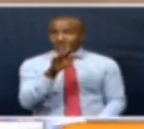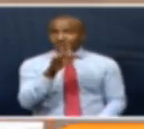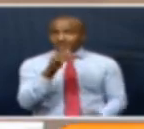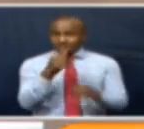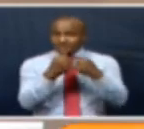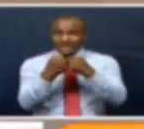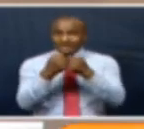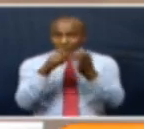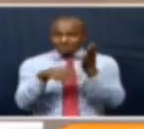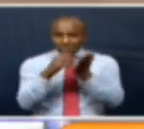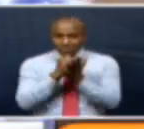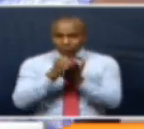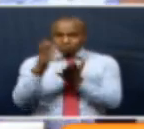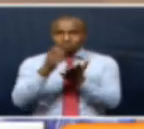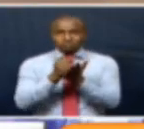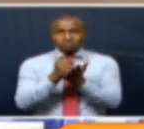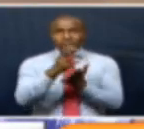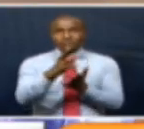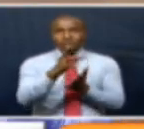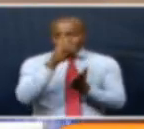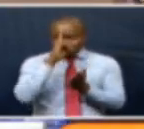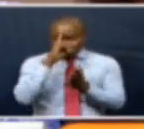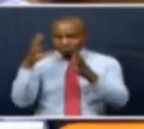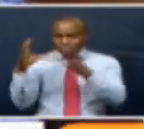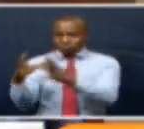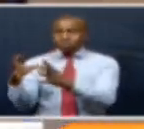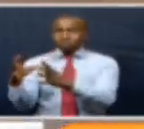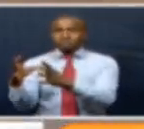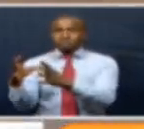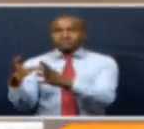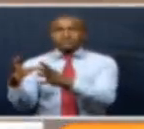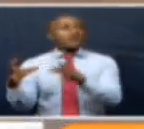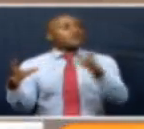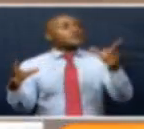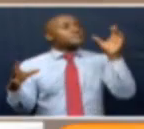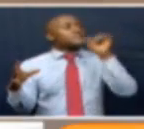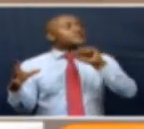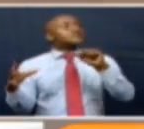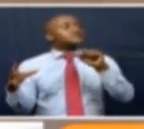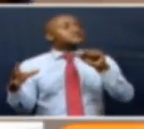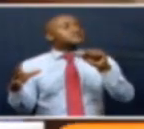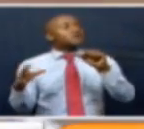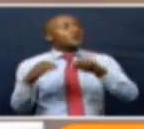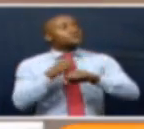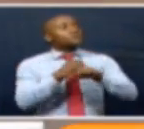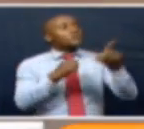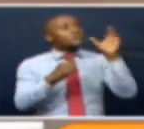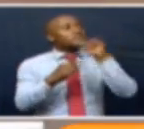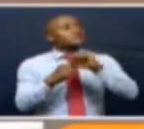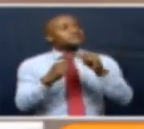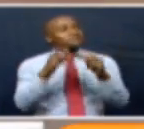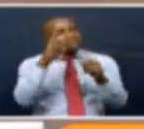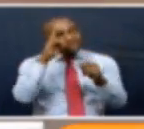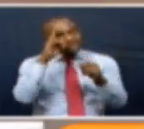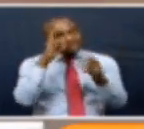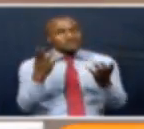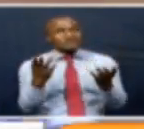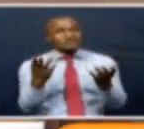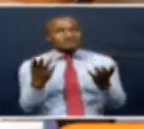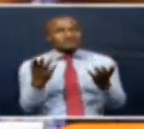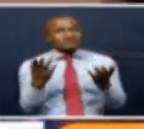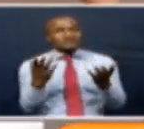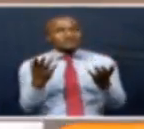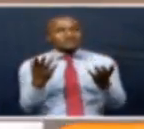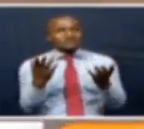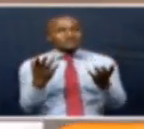be deployment. Askari wanakaa pande moja hii, na mambo inafanyika pande hii ya shule, na hatujaenda hapo vile nimesikia mkisema. Sasa